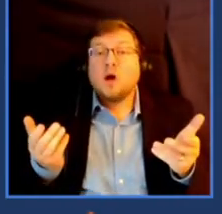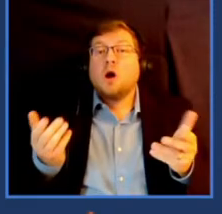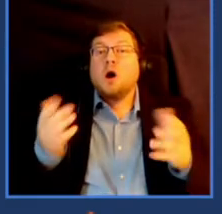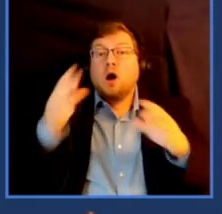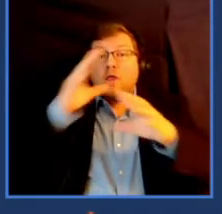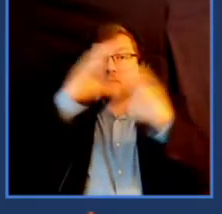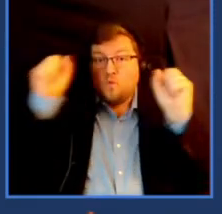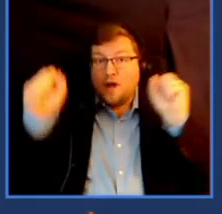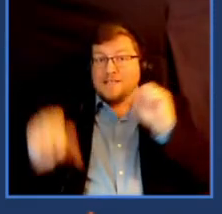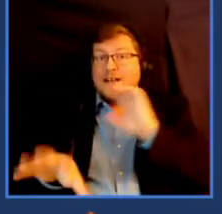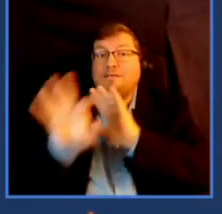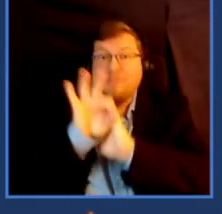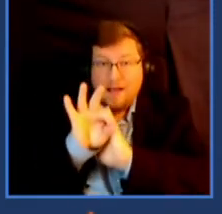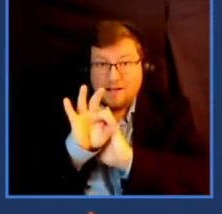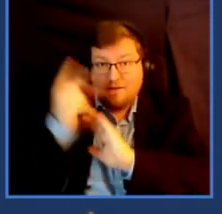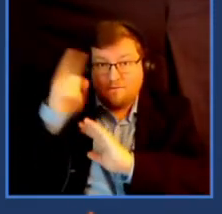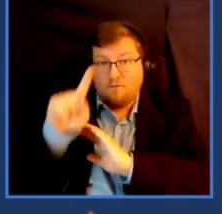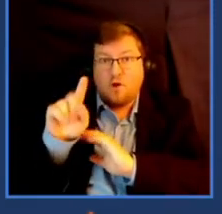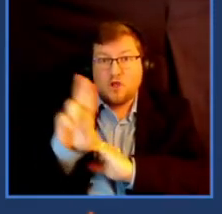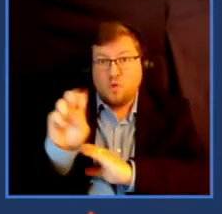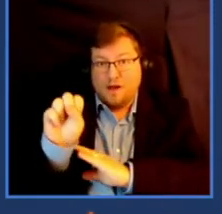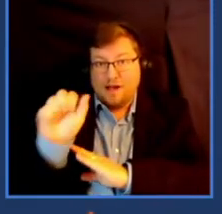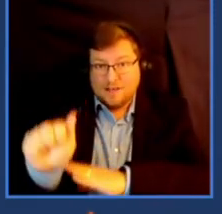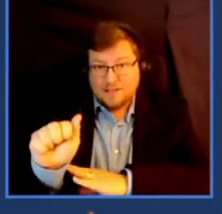United States of America, Joe Biden.